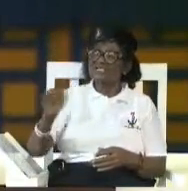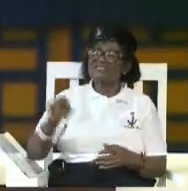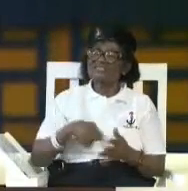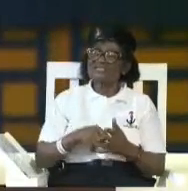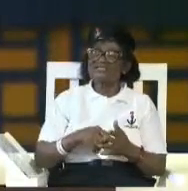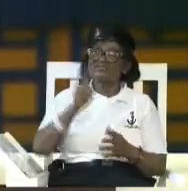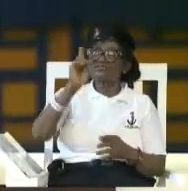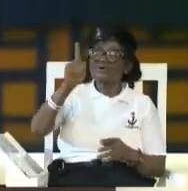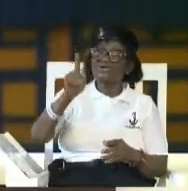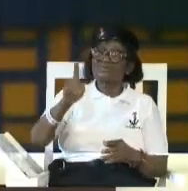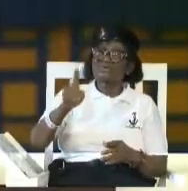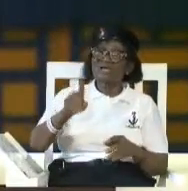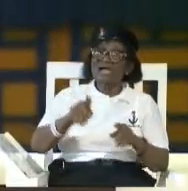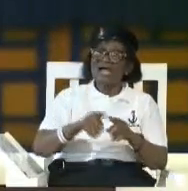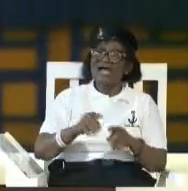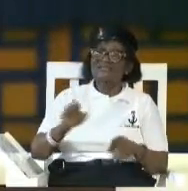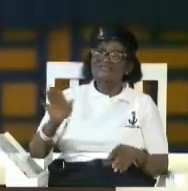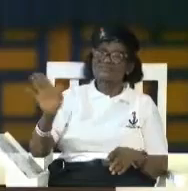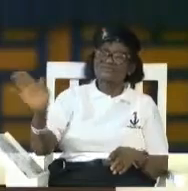as your father.